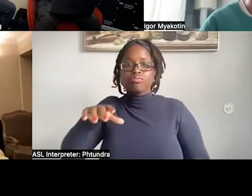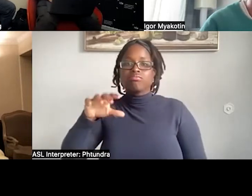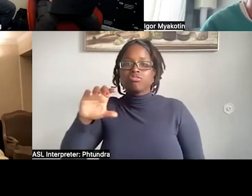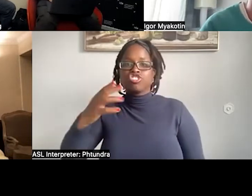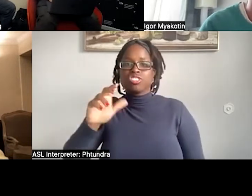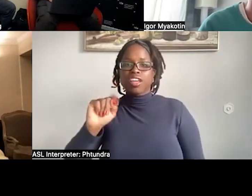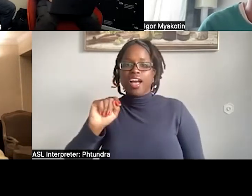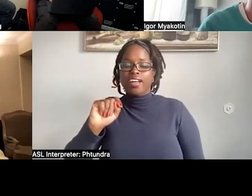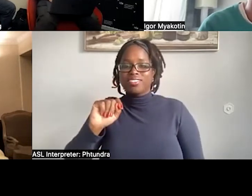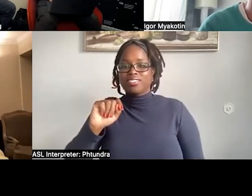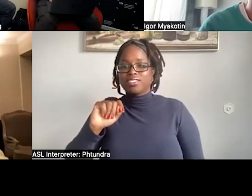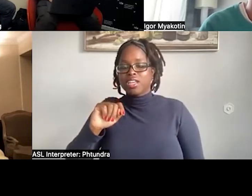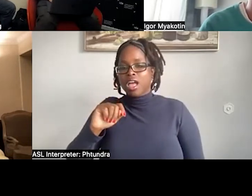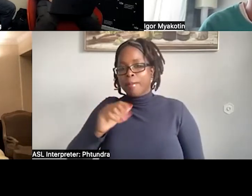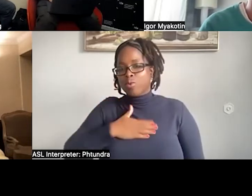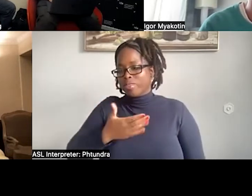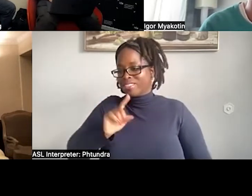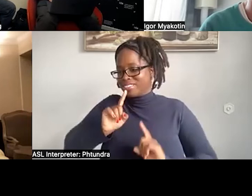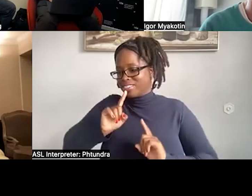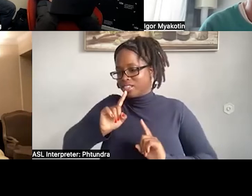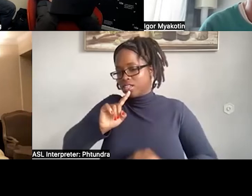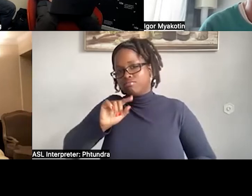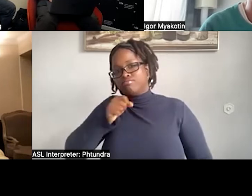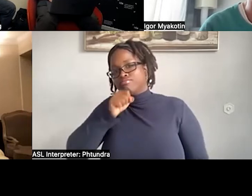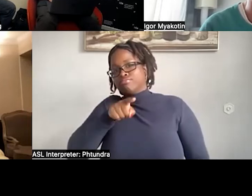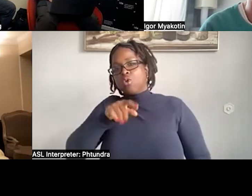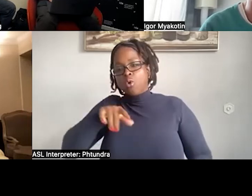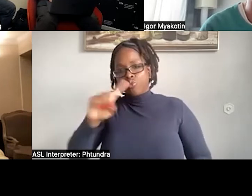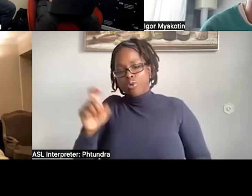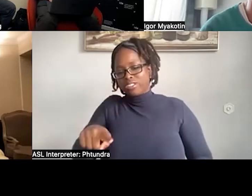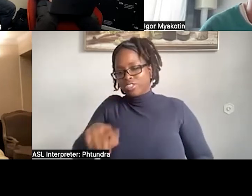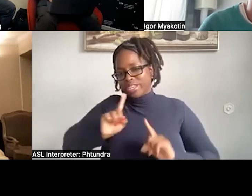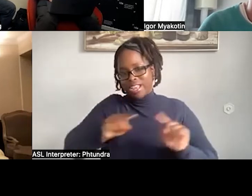fish out one or two before we wrap in about 20 minutes.